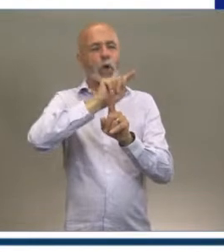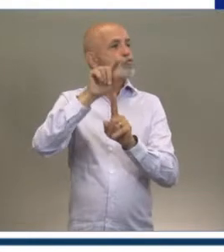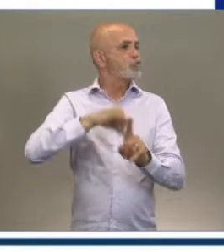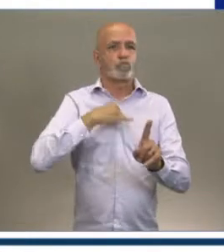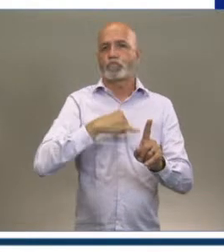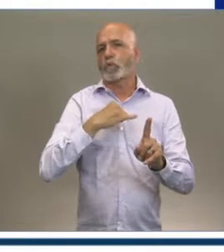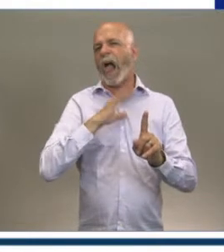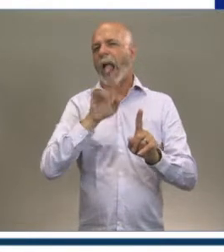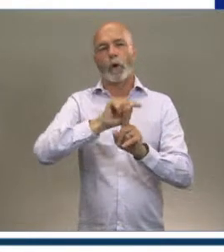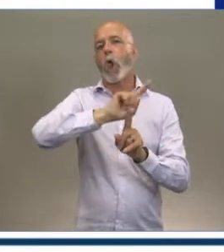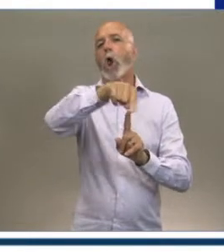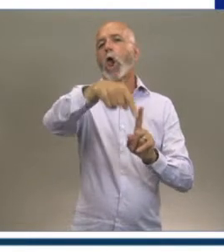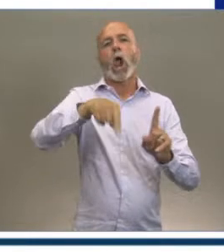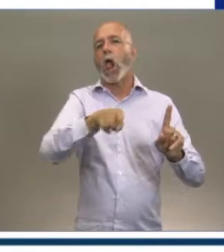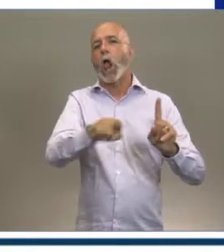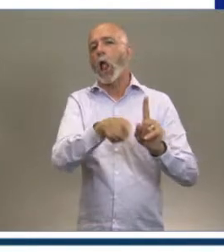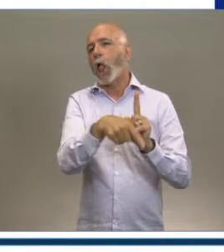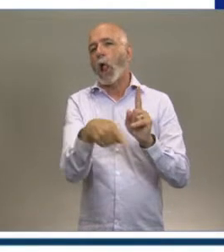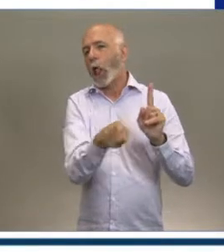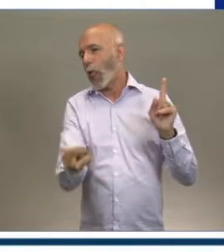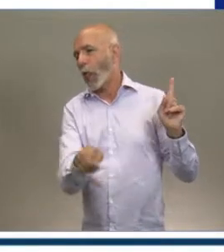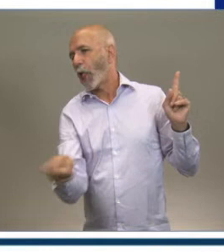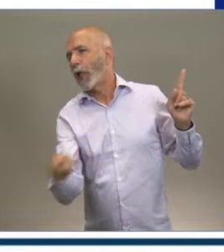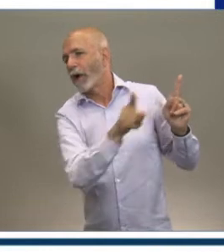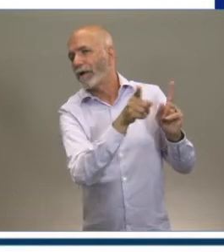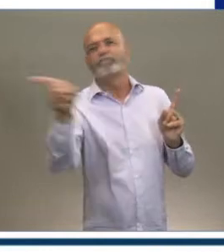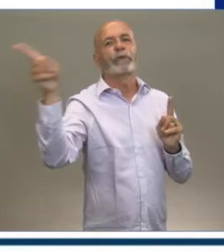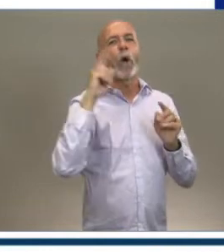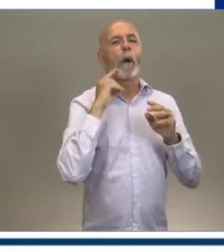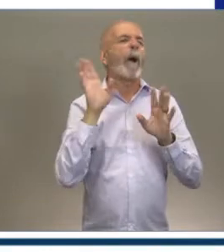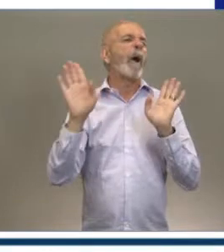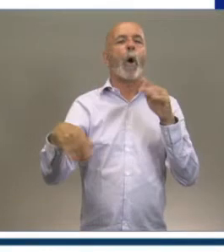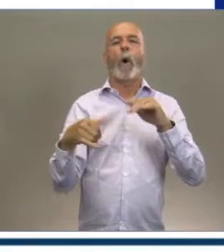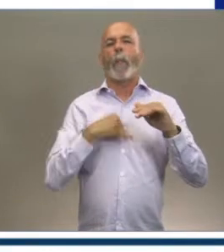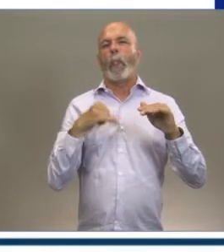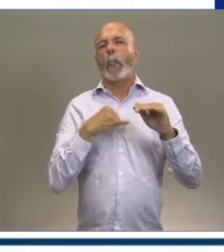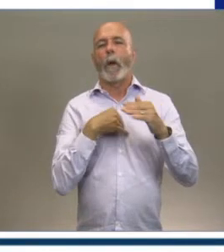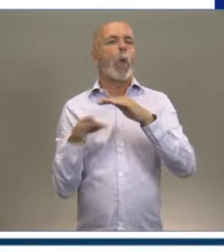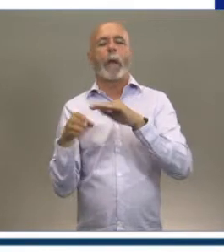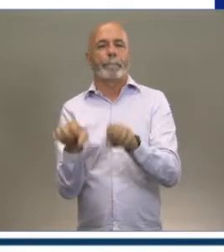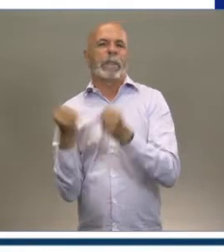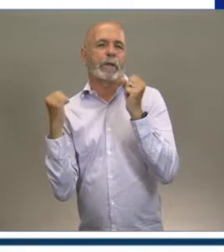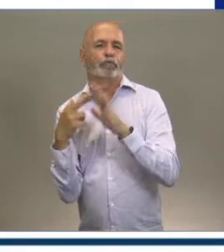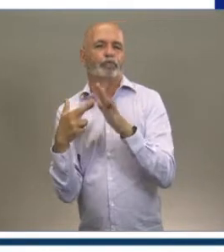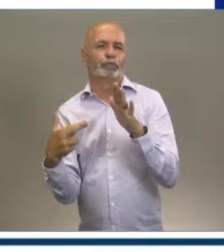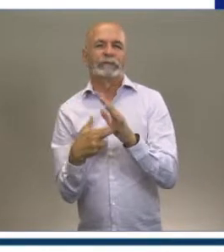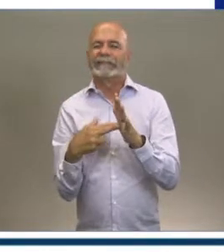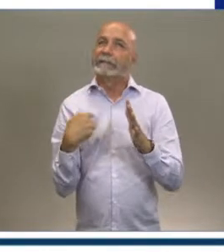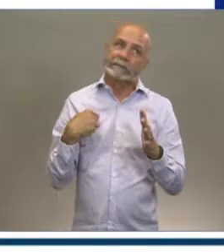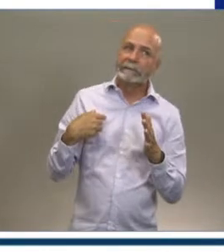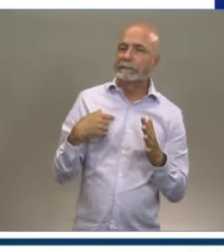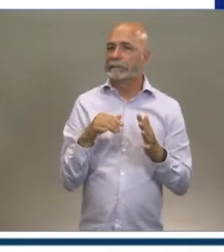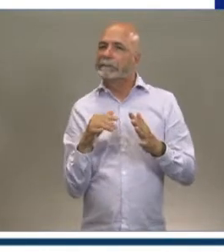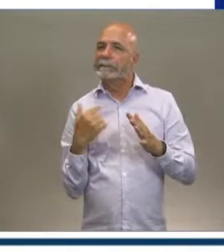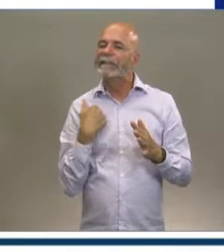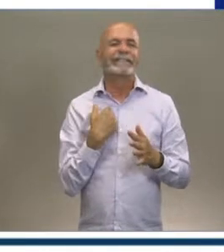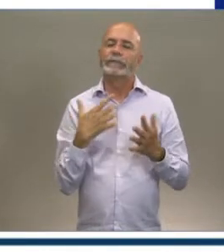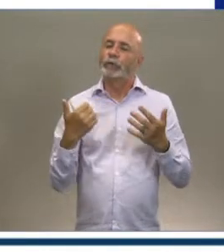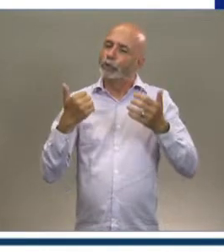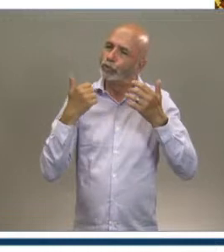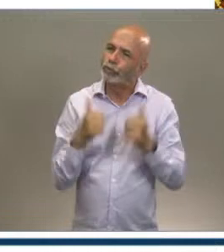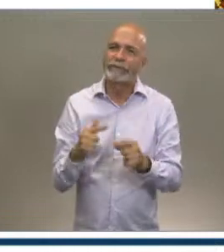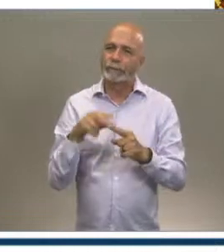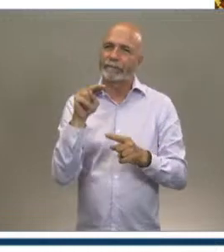in place, but that doesn't take away our efforts to try to keep Nova Scotians safe as we continue to roll out our second doses.